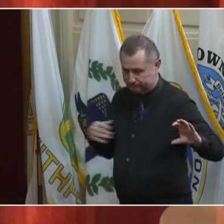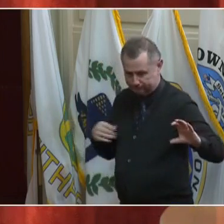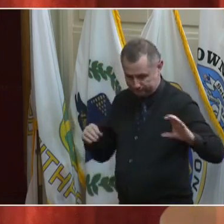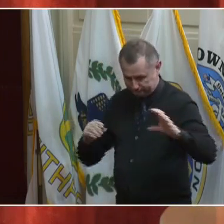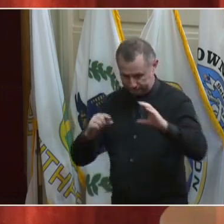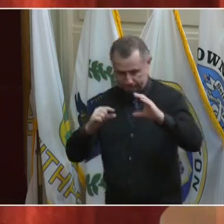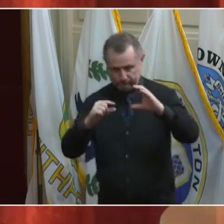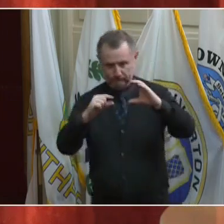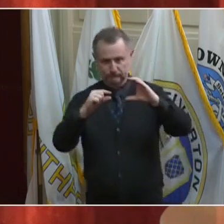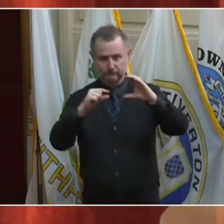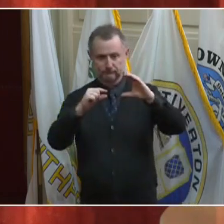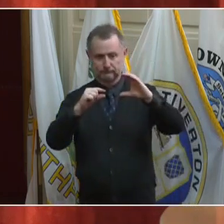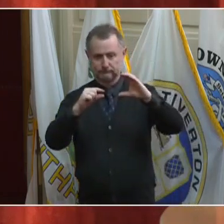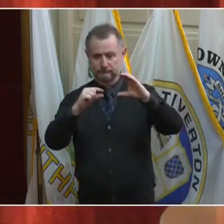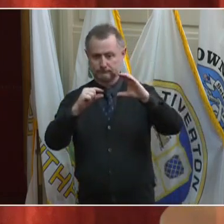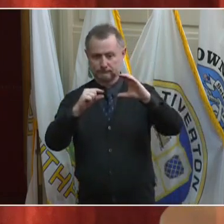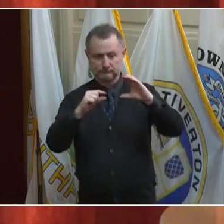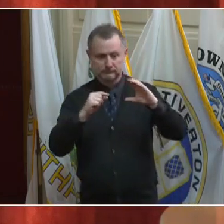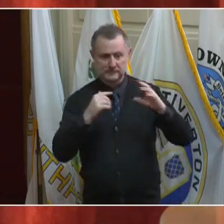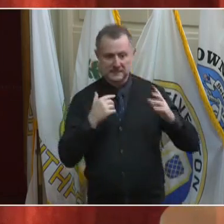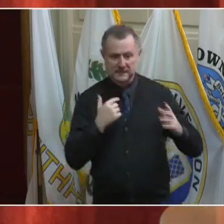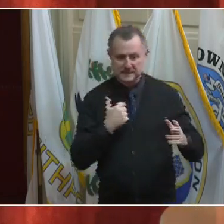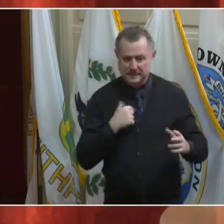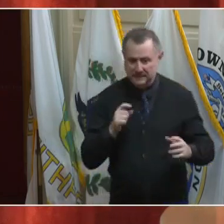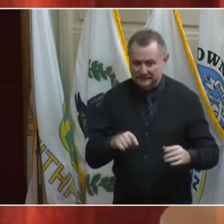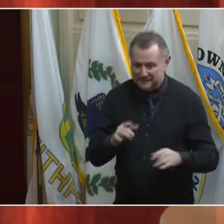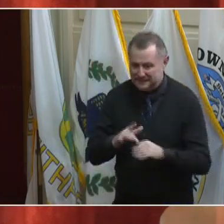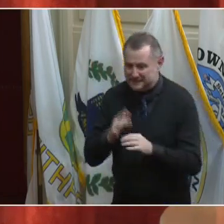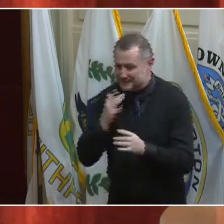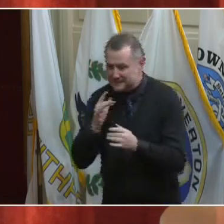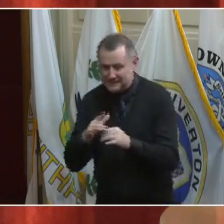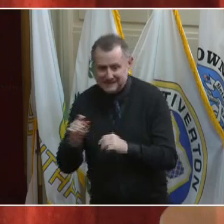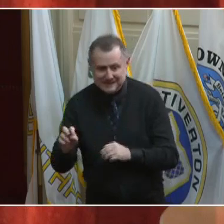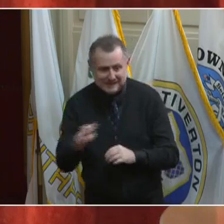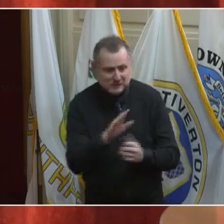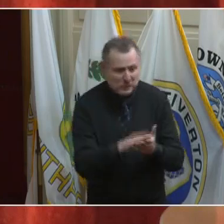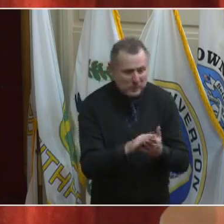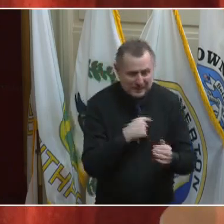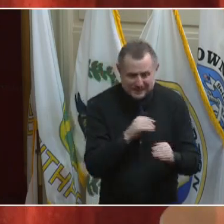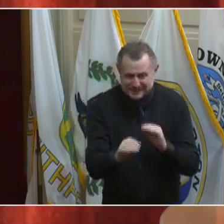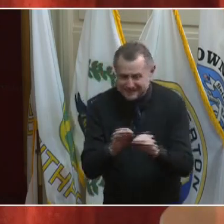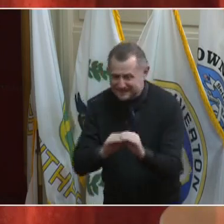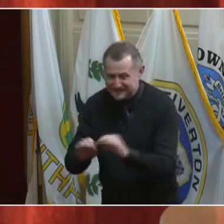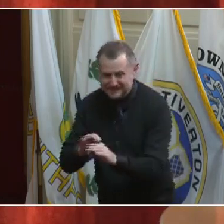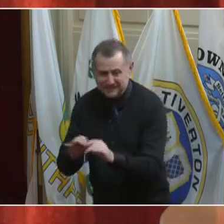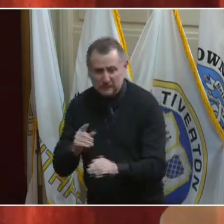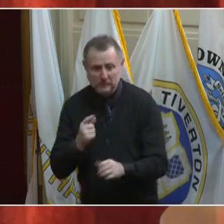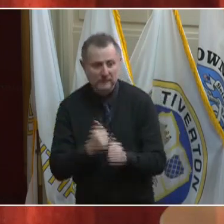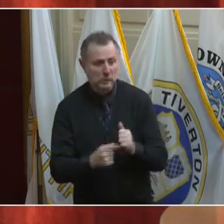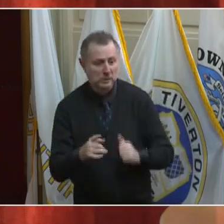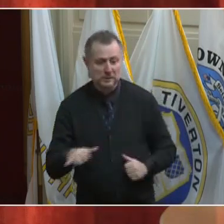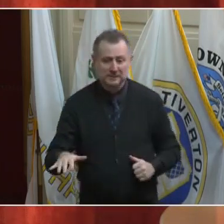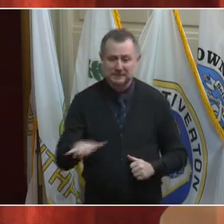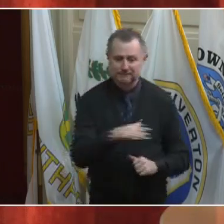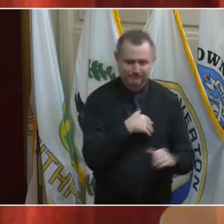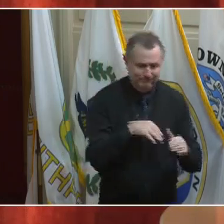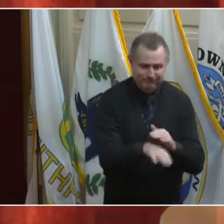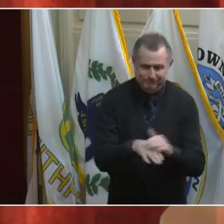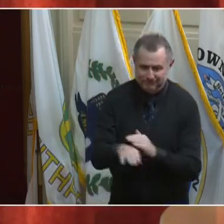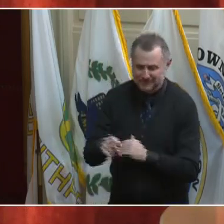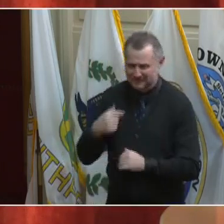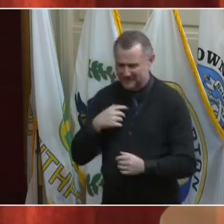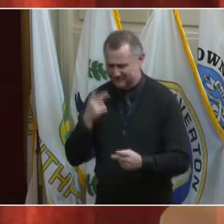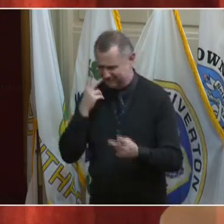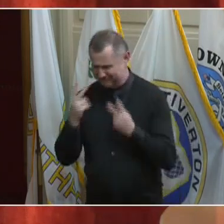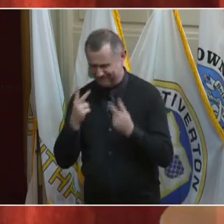I have personally had my feet on the ground in every single Providence public school, and I've seen